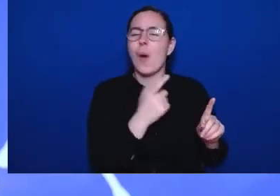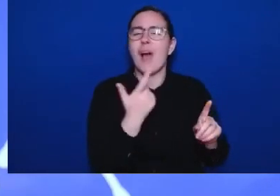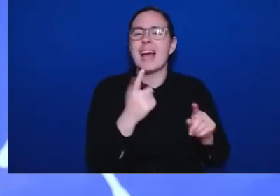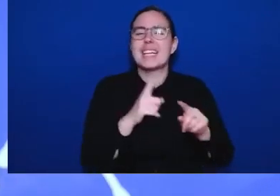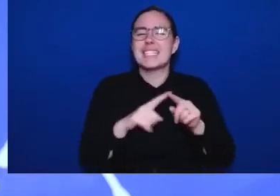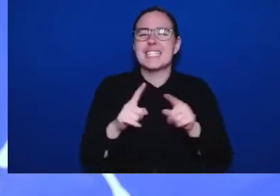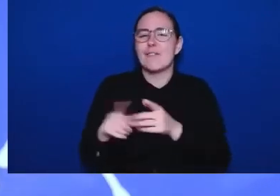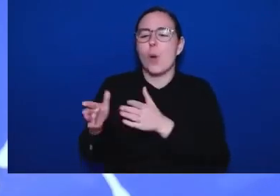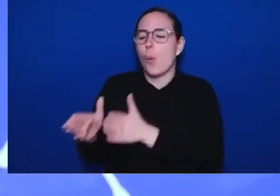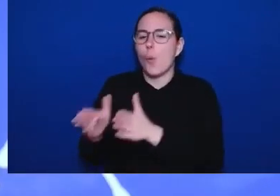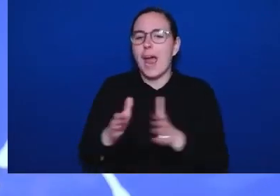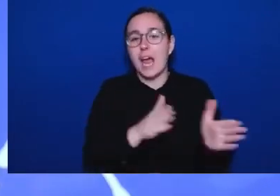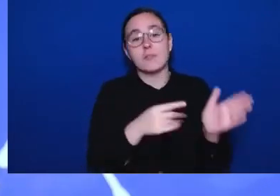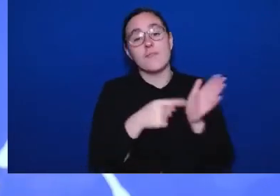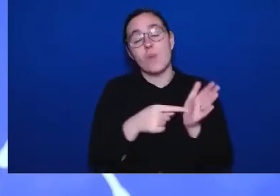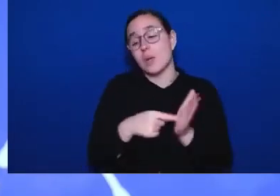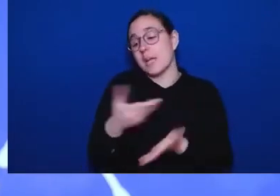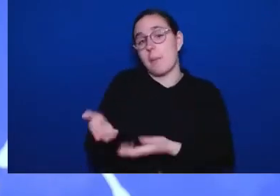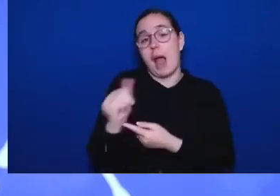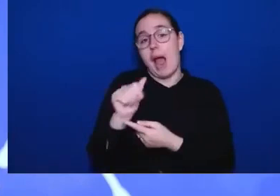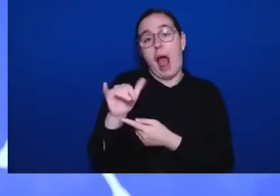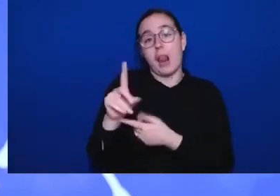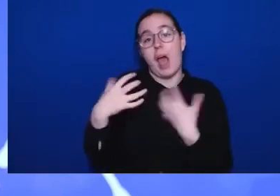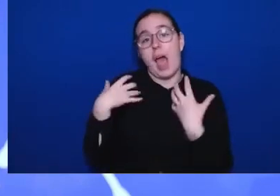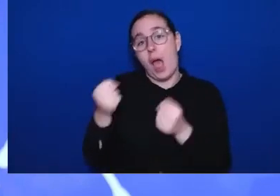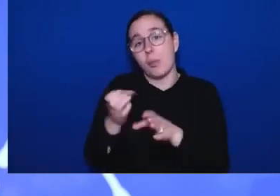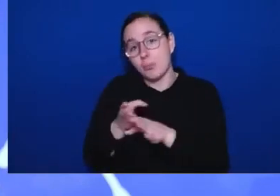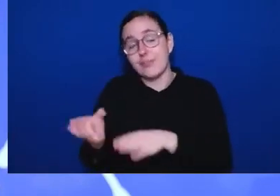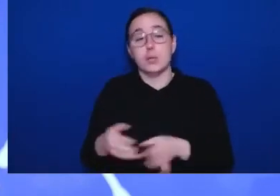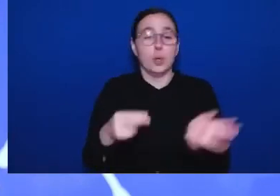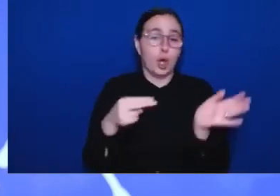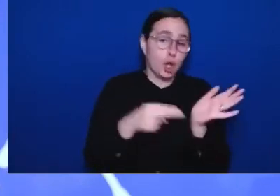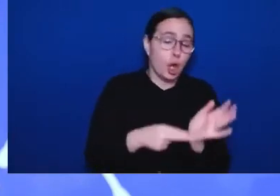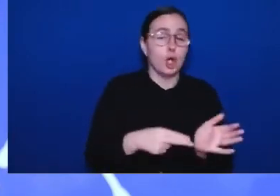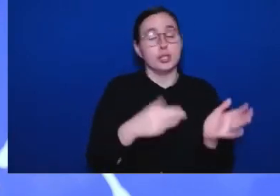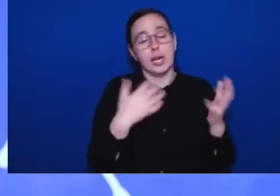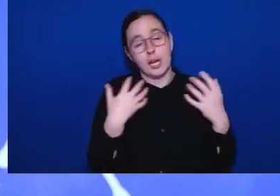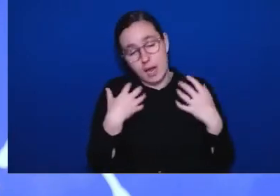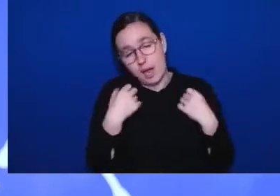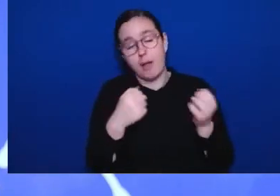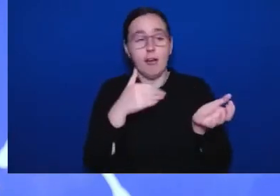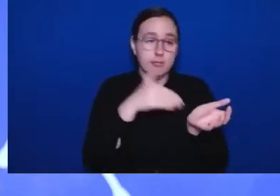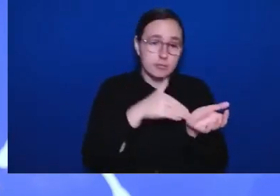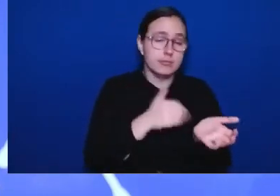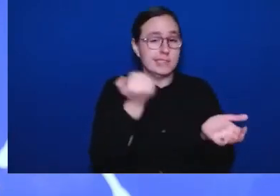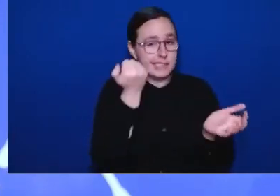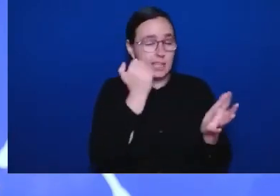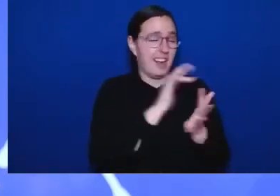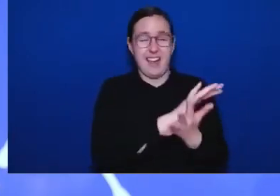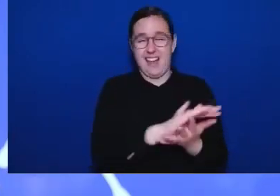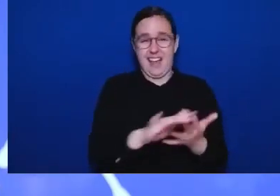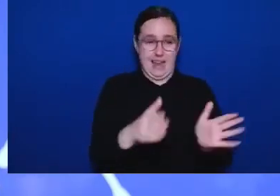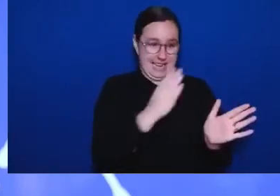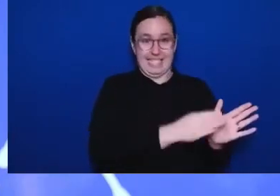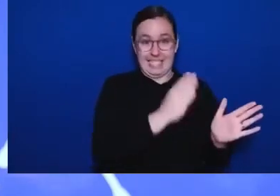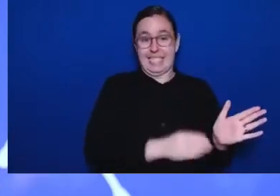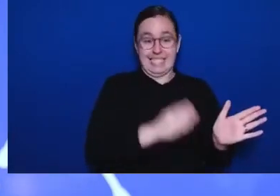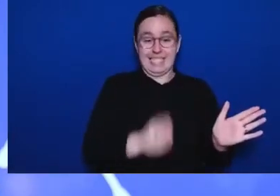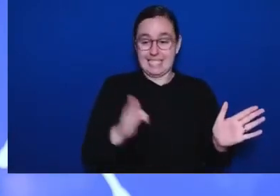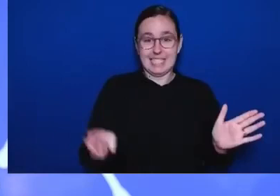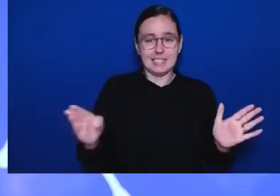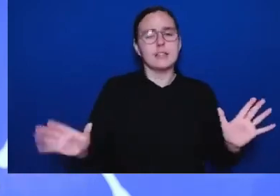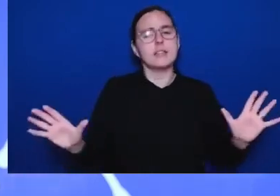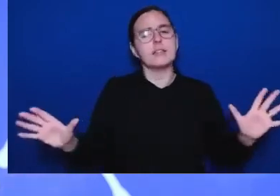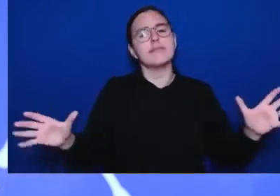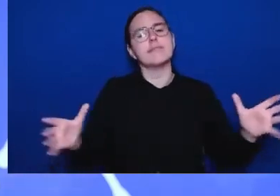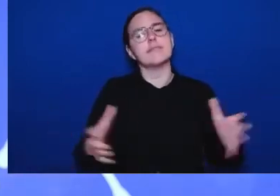and of course doctors. So all of these steps, it is a range and a significant primary care plan. And then I think we laid